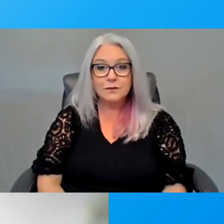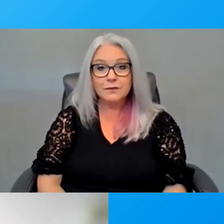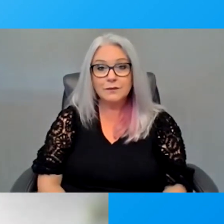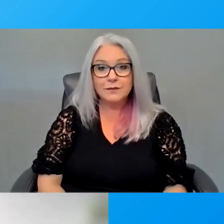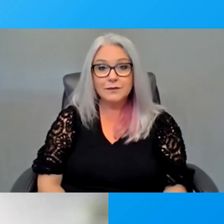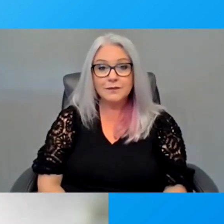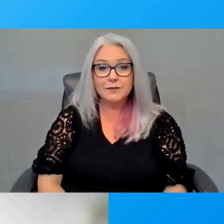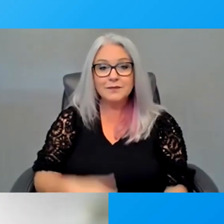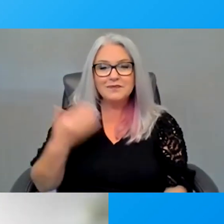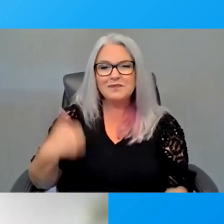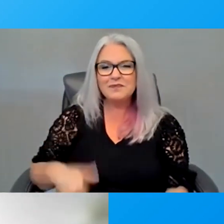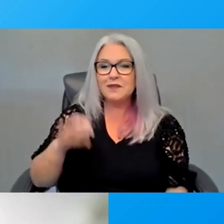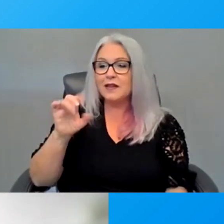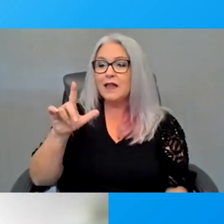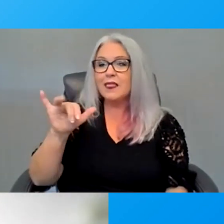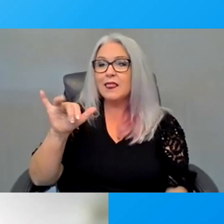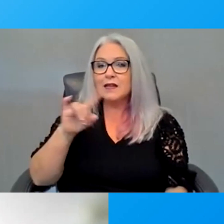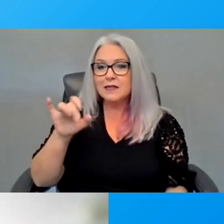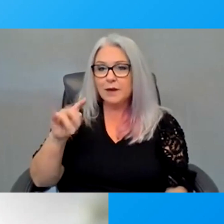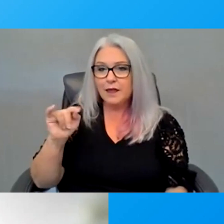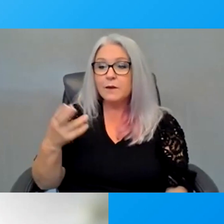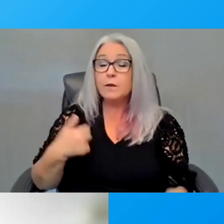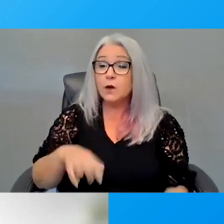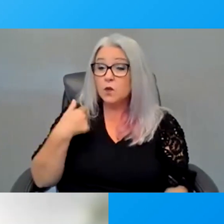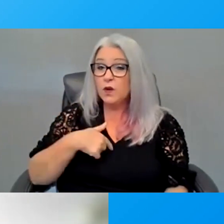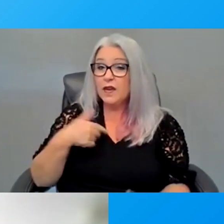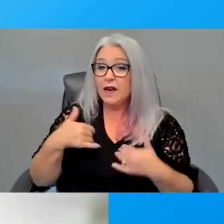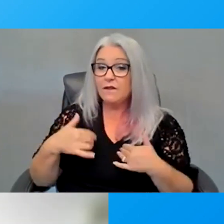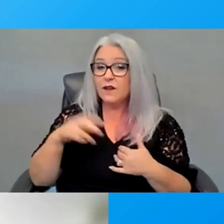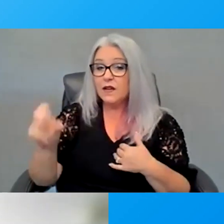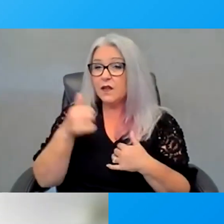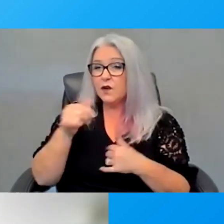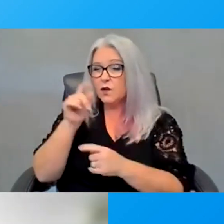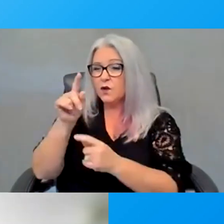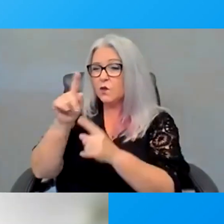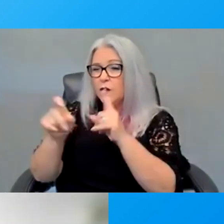Okay, we have another question that may be a little bit specific.